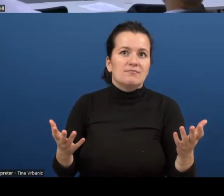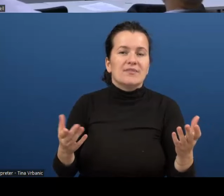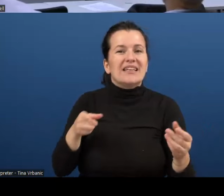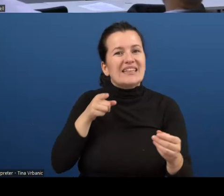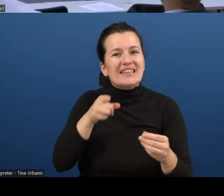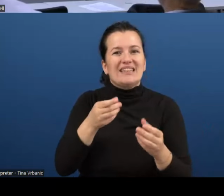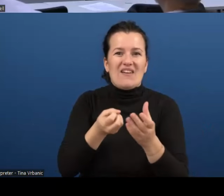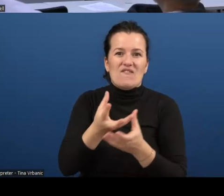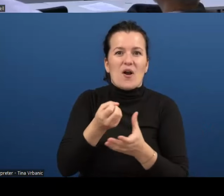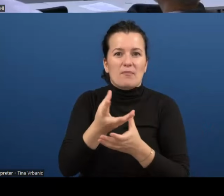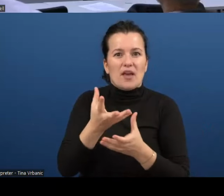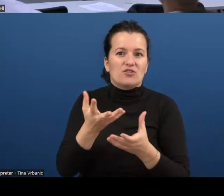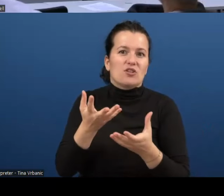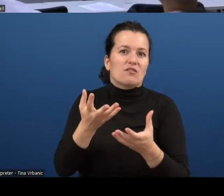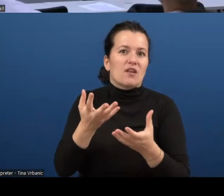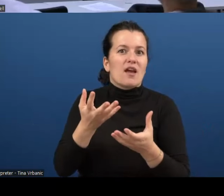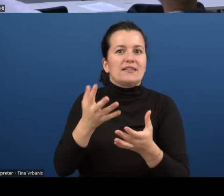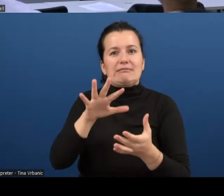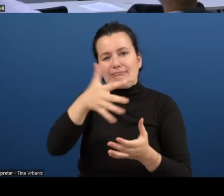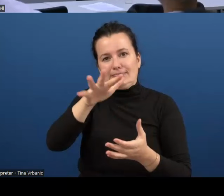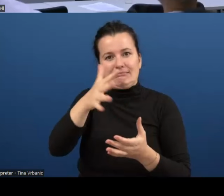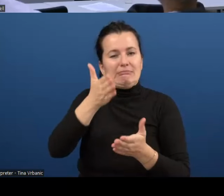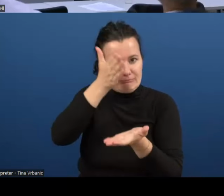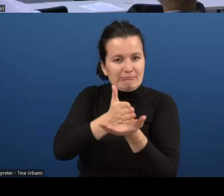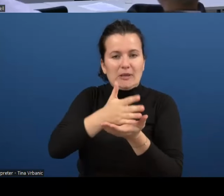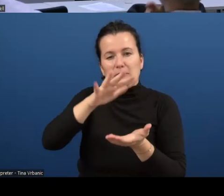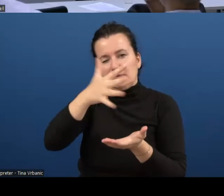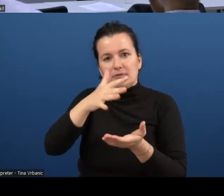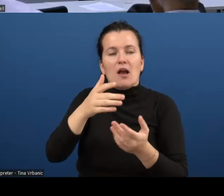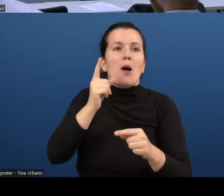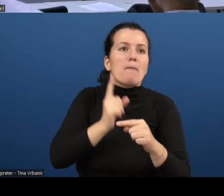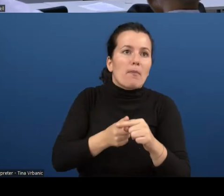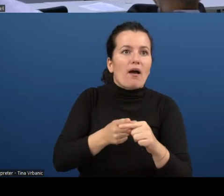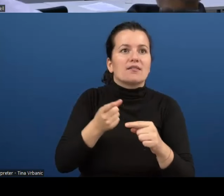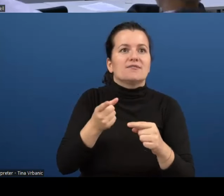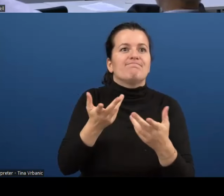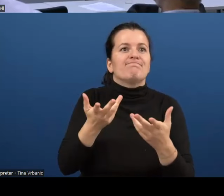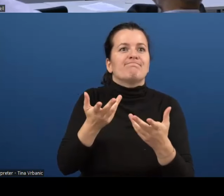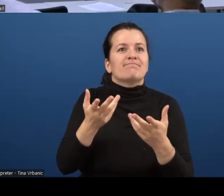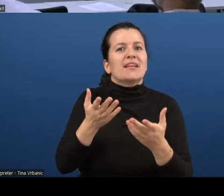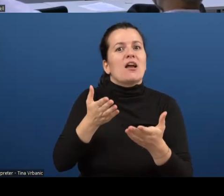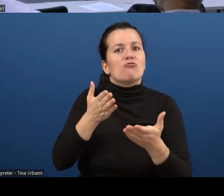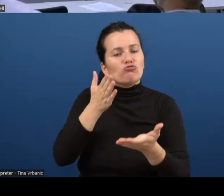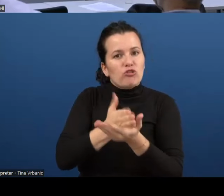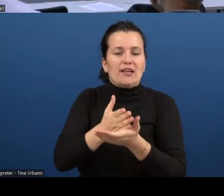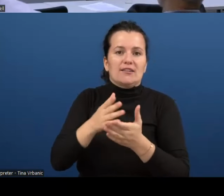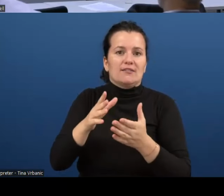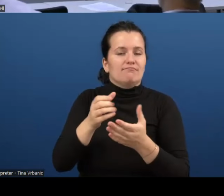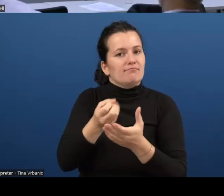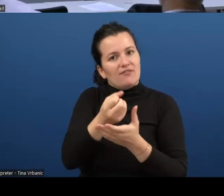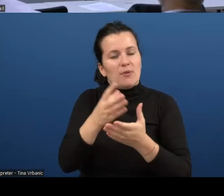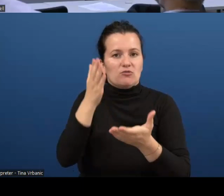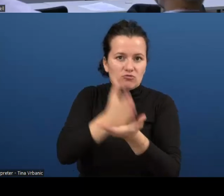it's usually slow, at least if you want to convey information. It's not veridical. Well, I gave you now